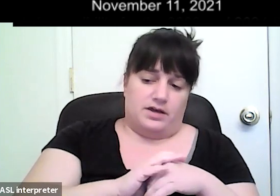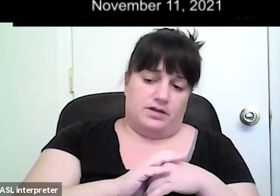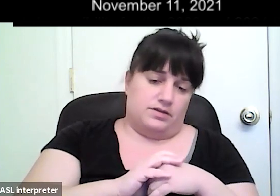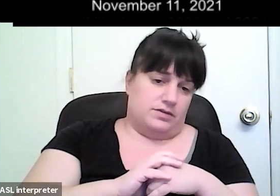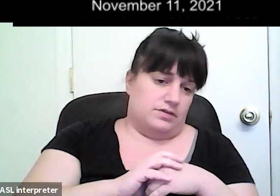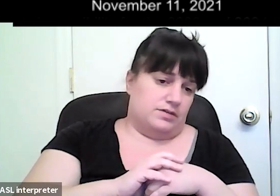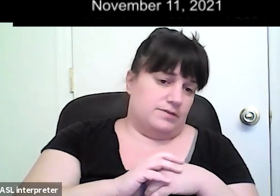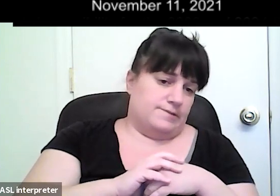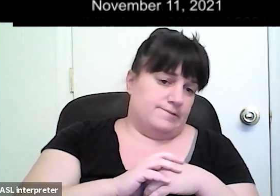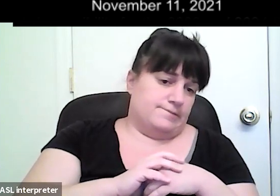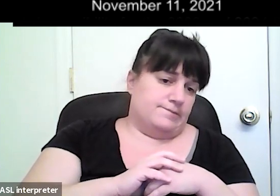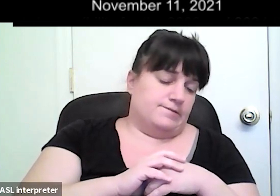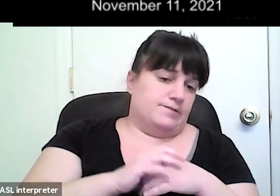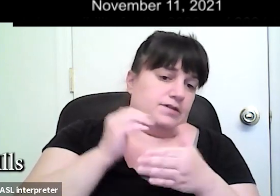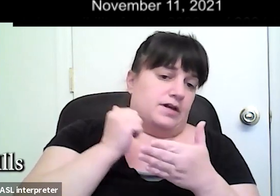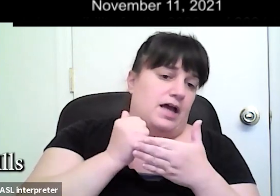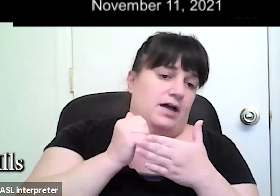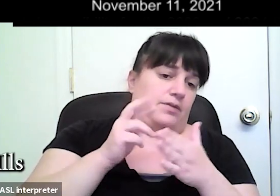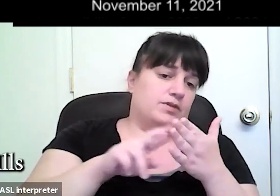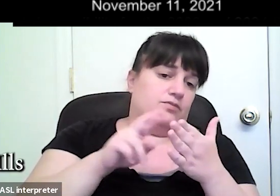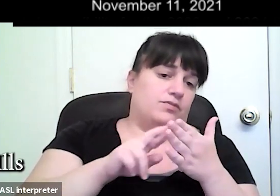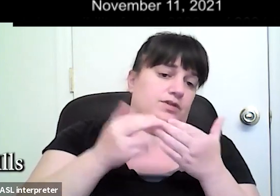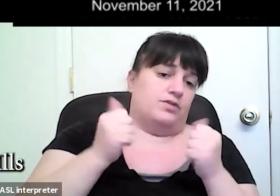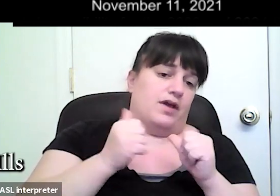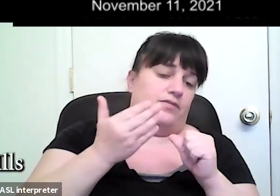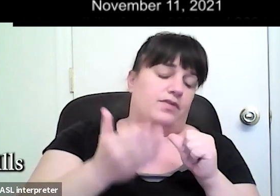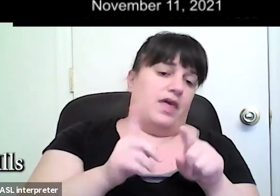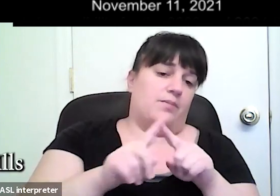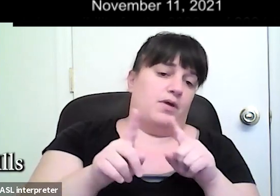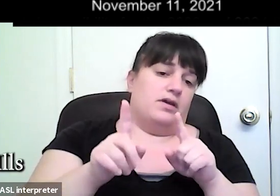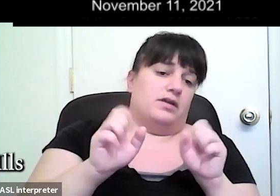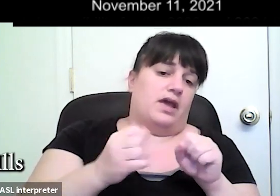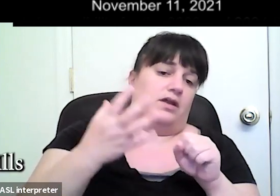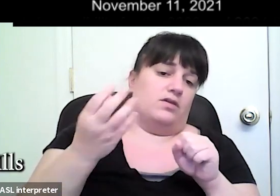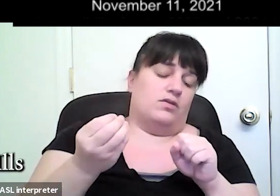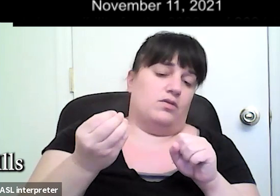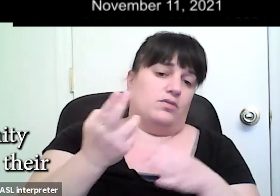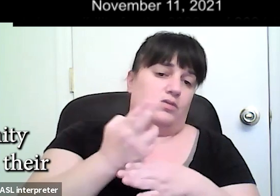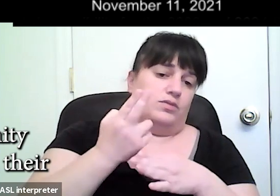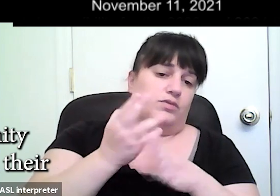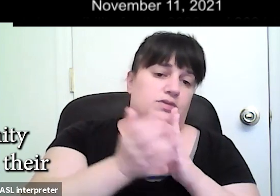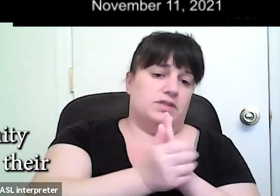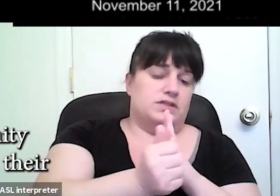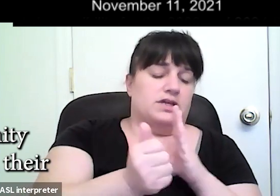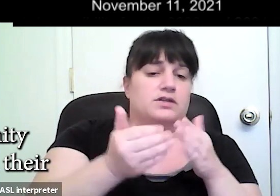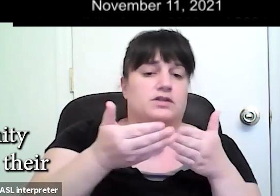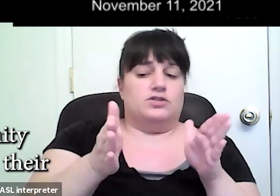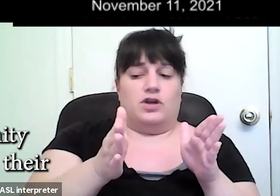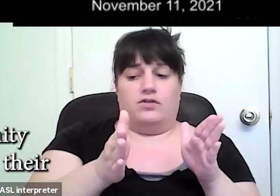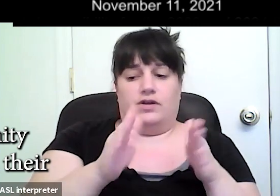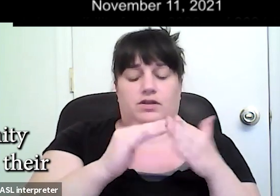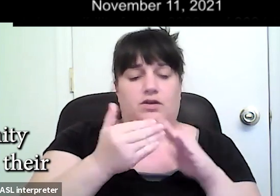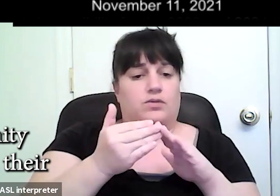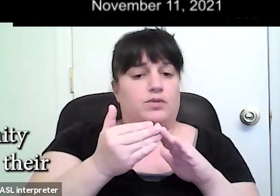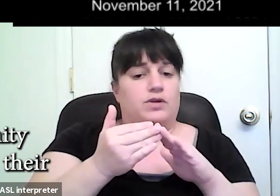and again, help our research efforts there, but then can go out to use those skills and generalize them in the